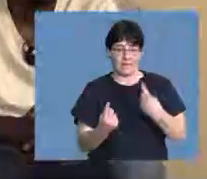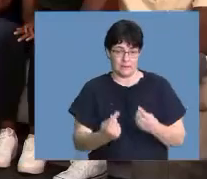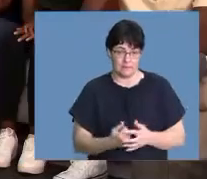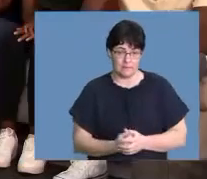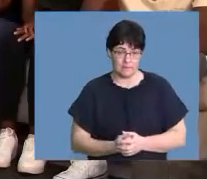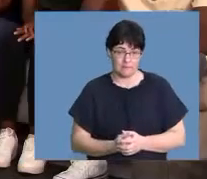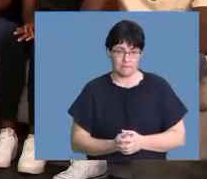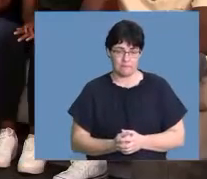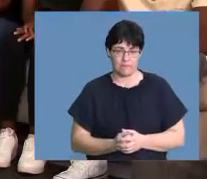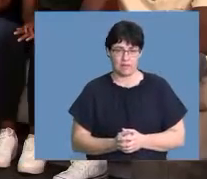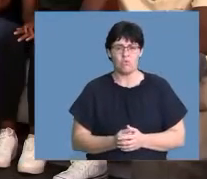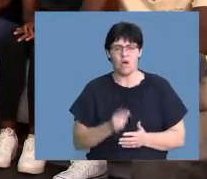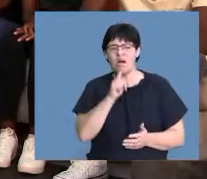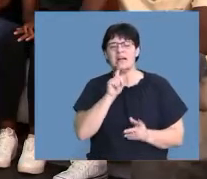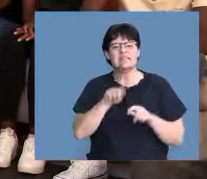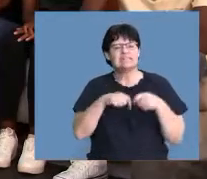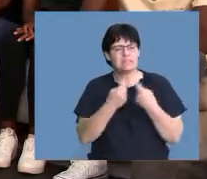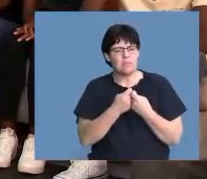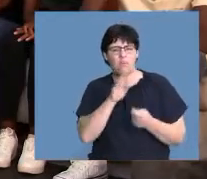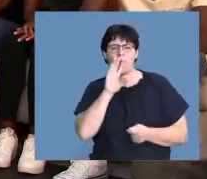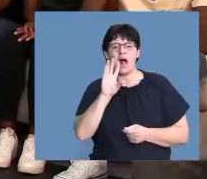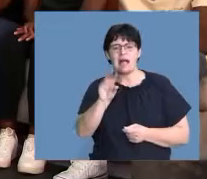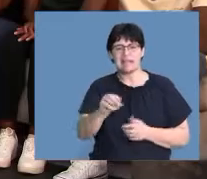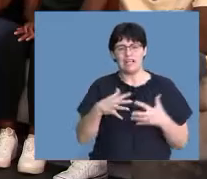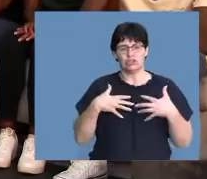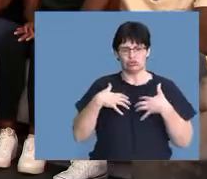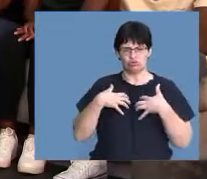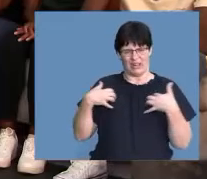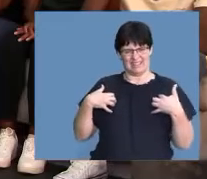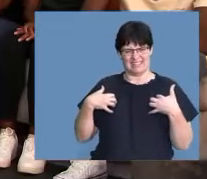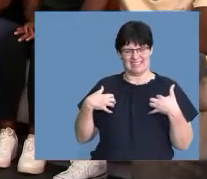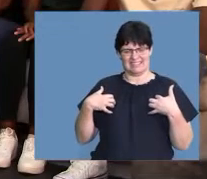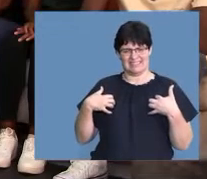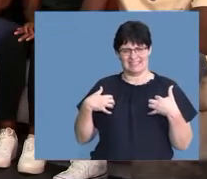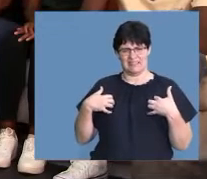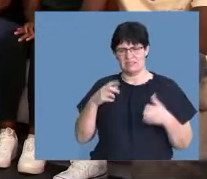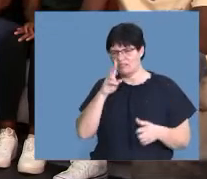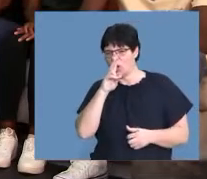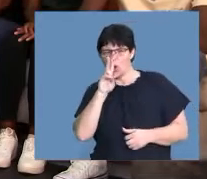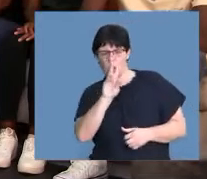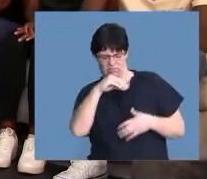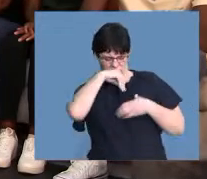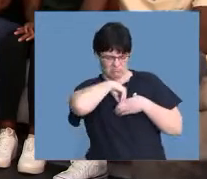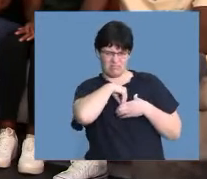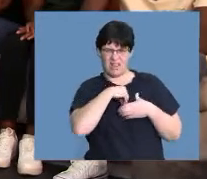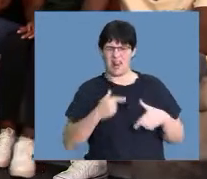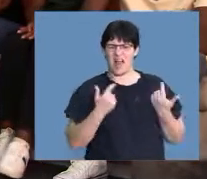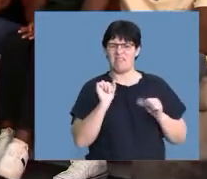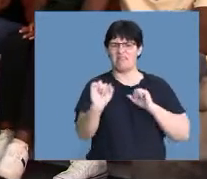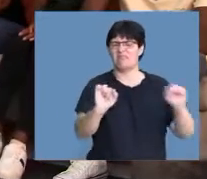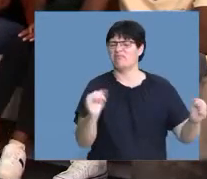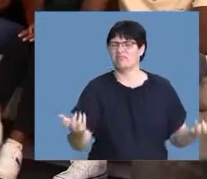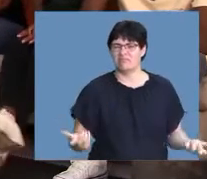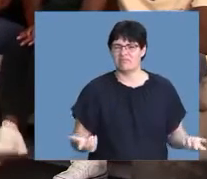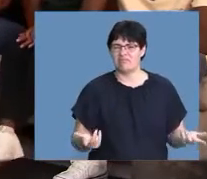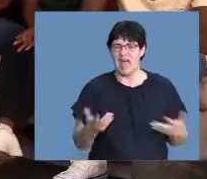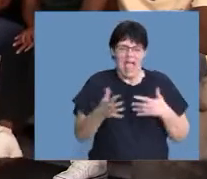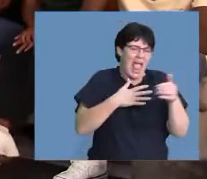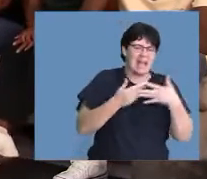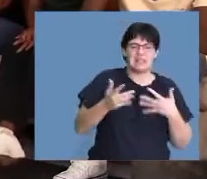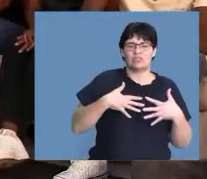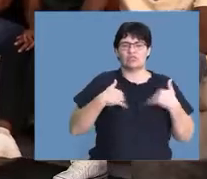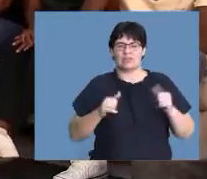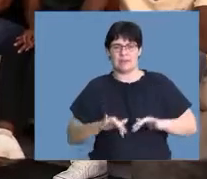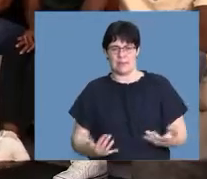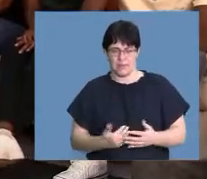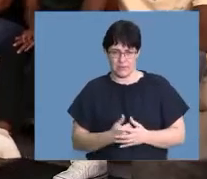going to ask some of our team here, what does stress look like in your own life? How do you deal with stress? What happens